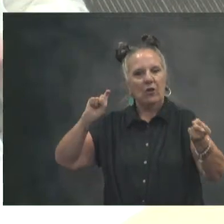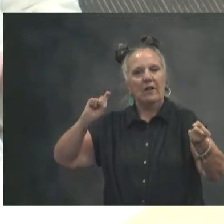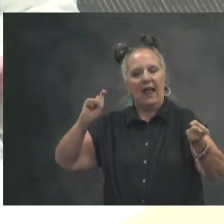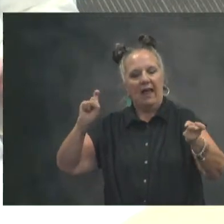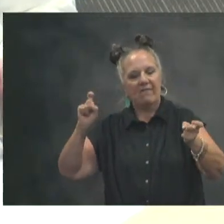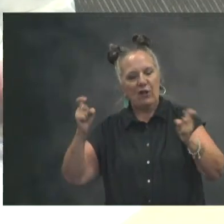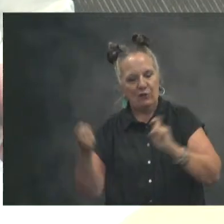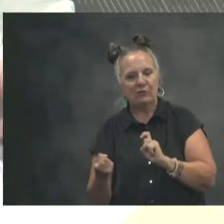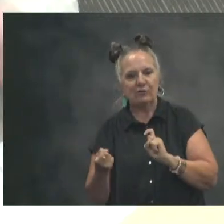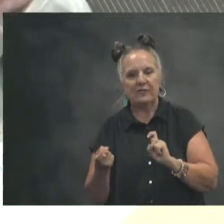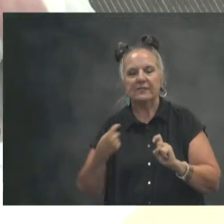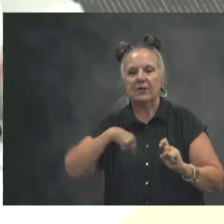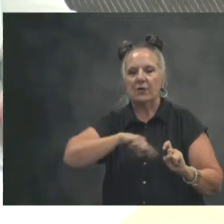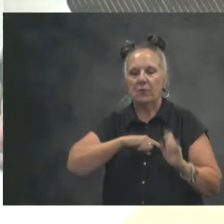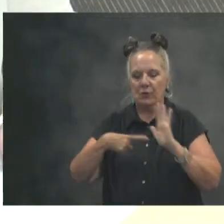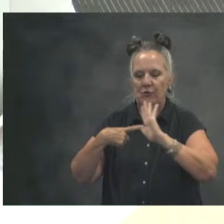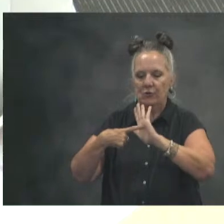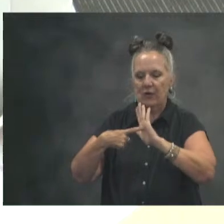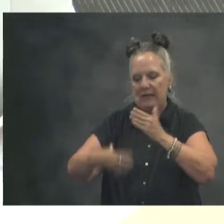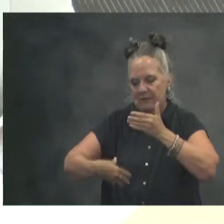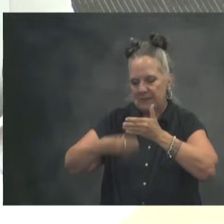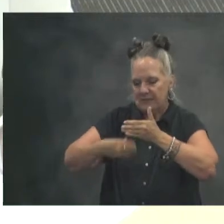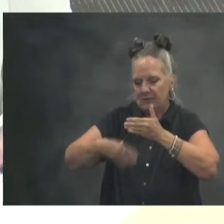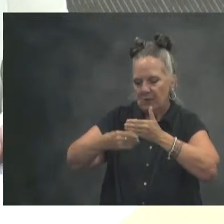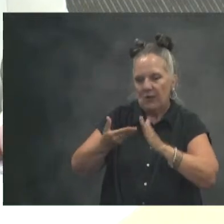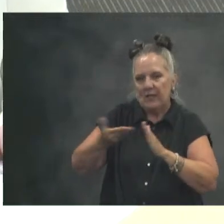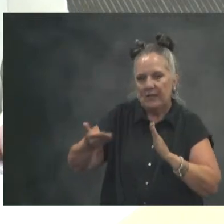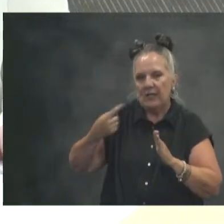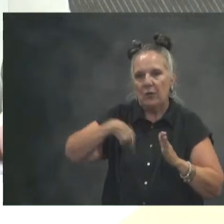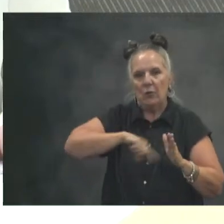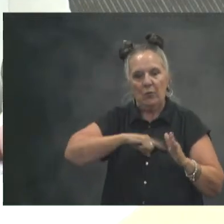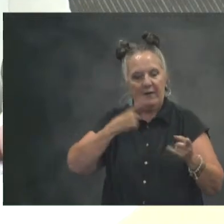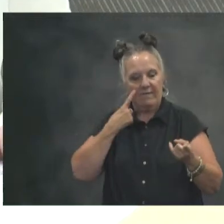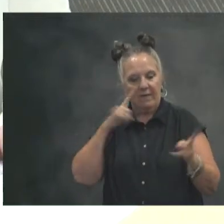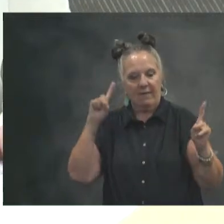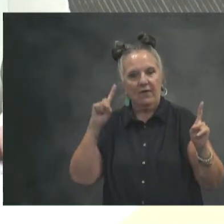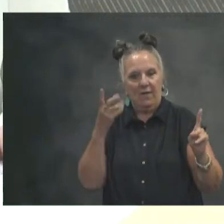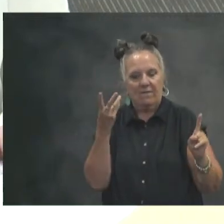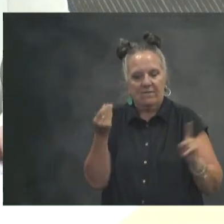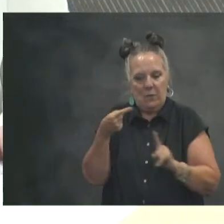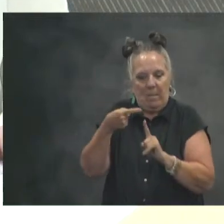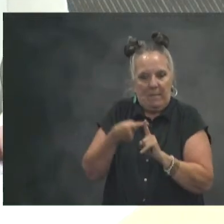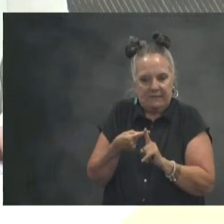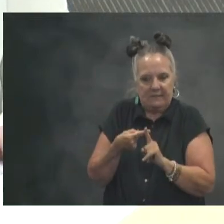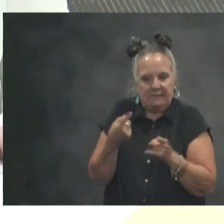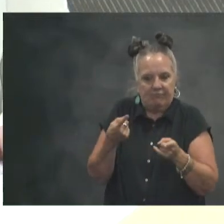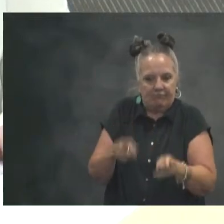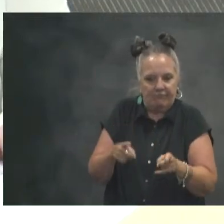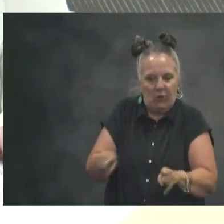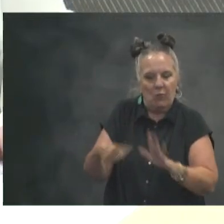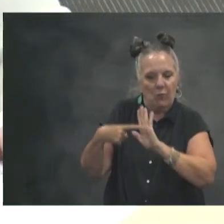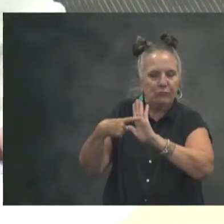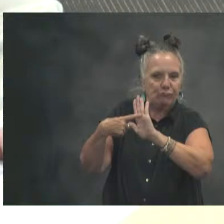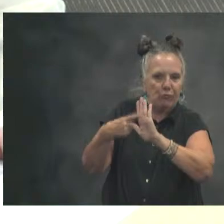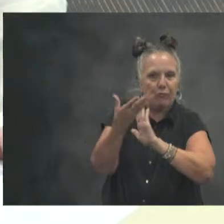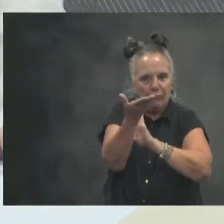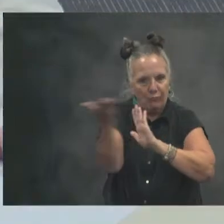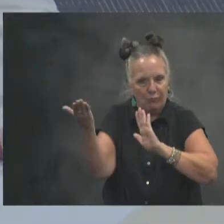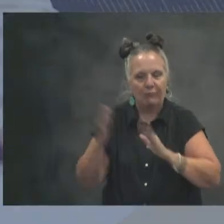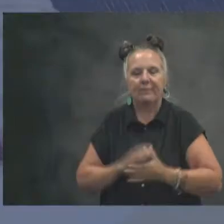we'll be able to point those out. There are some additional things that we accomplished in the last couple of months, and we do want to highlight those as